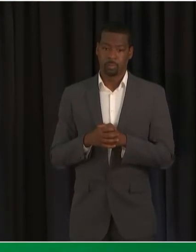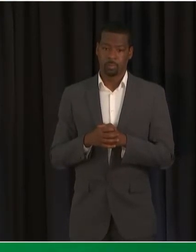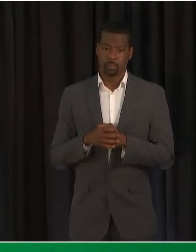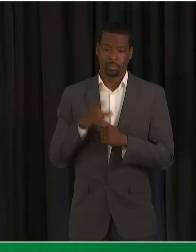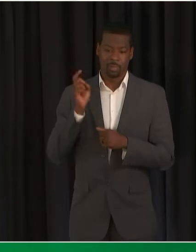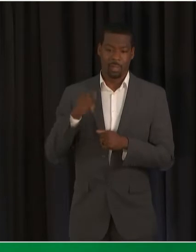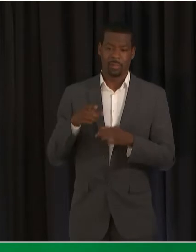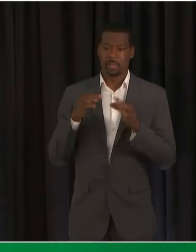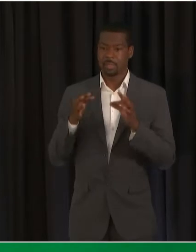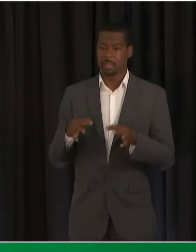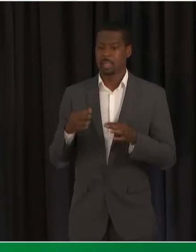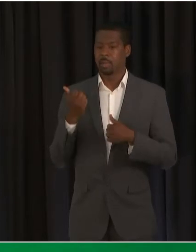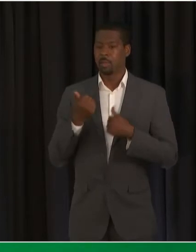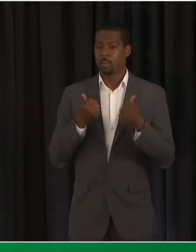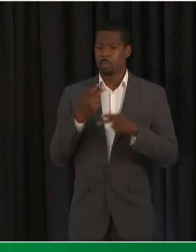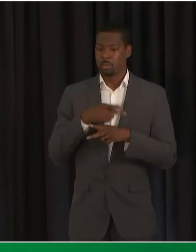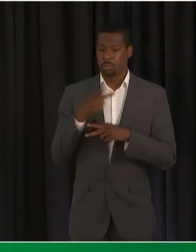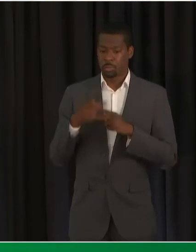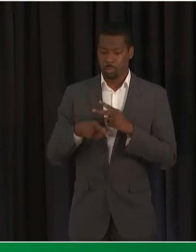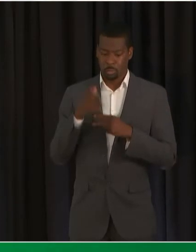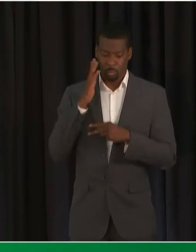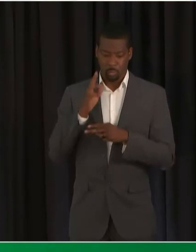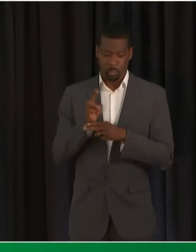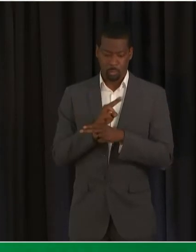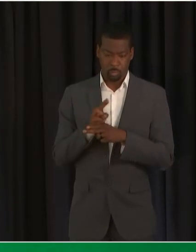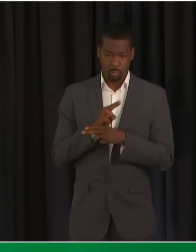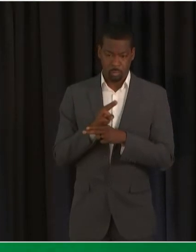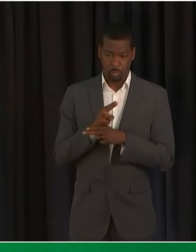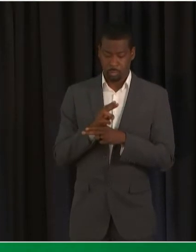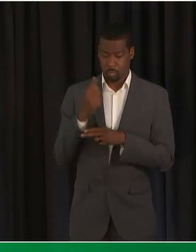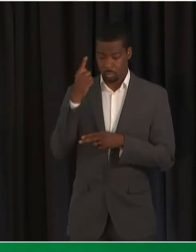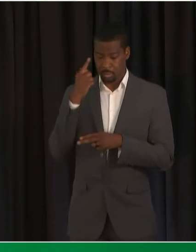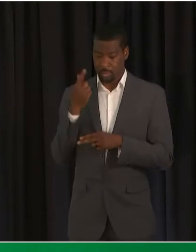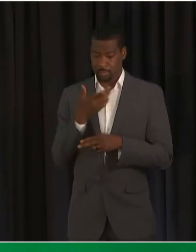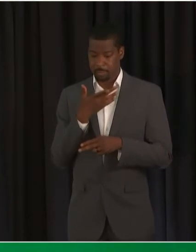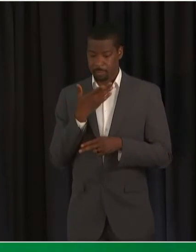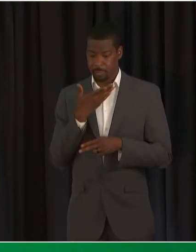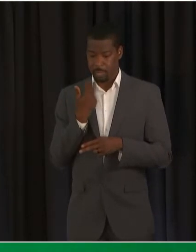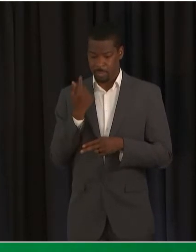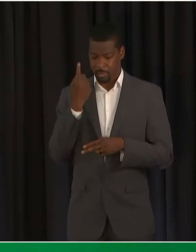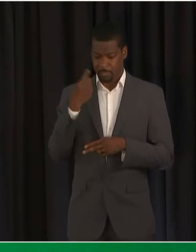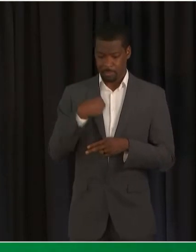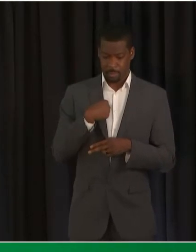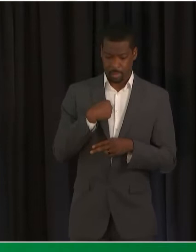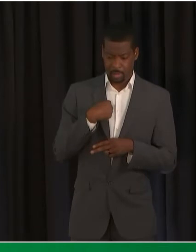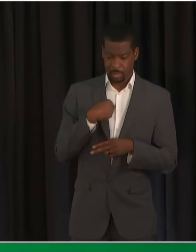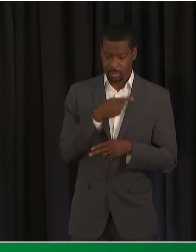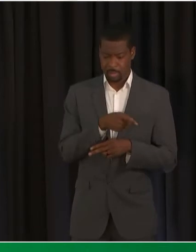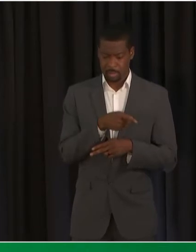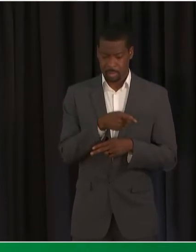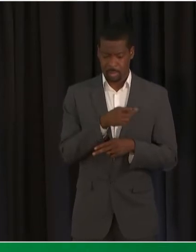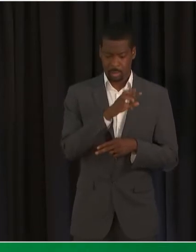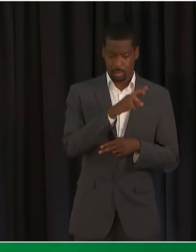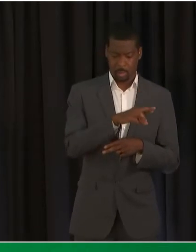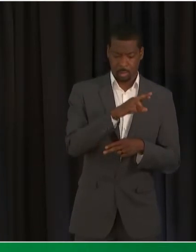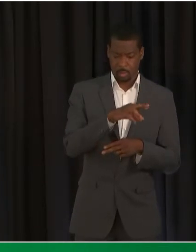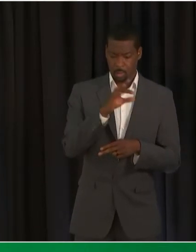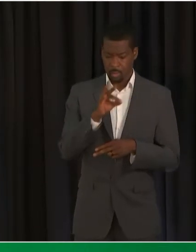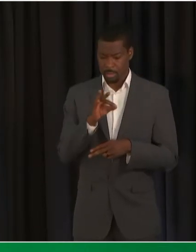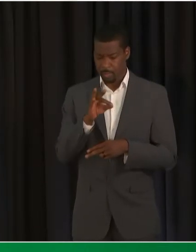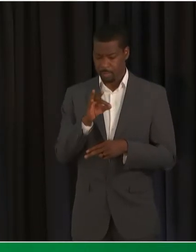you have to decide which program you want to use. Do you think it's more advantageous for you to use the Restaurant Revitalization